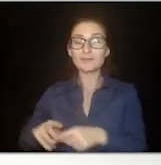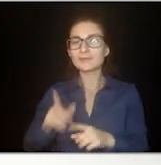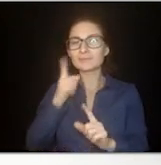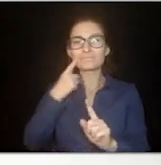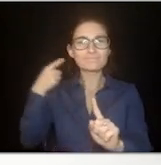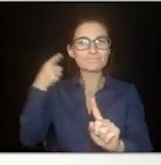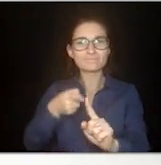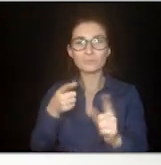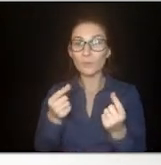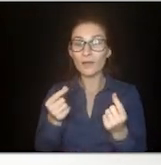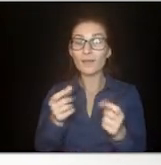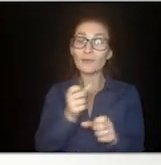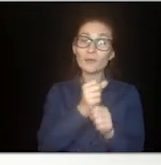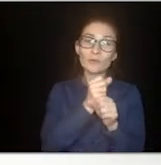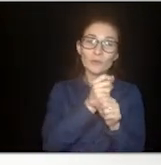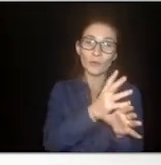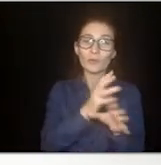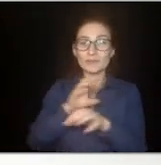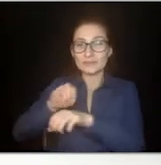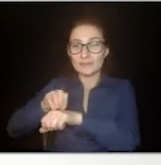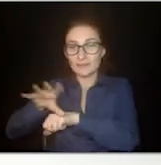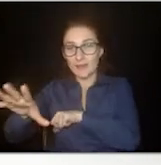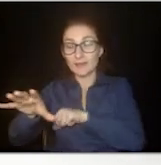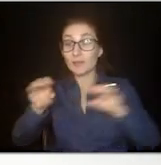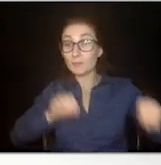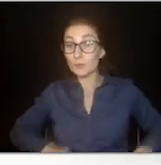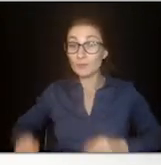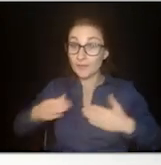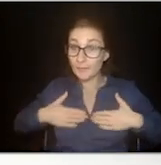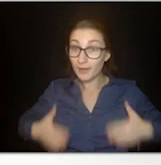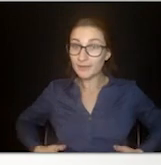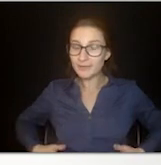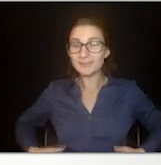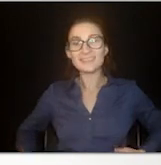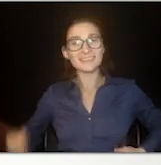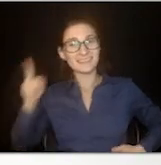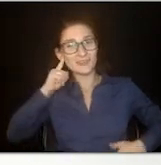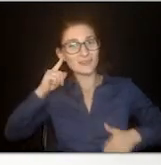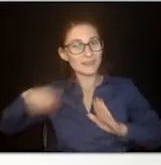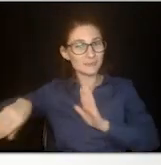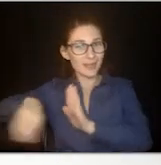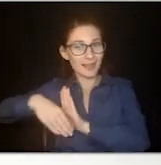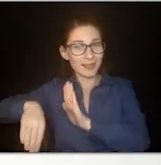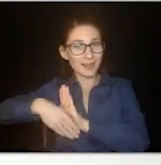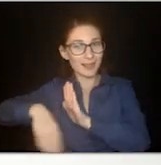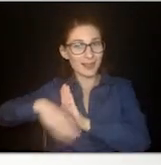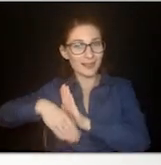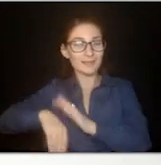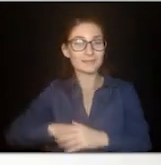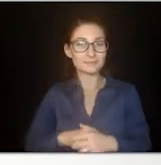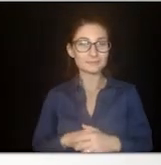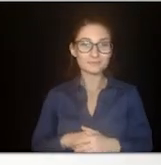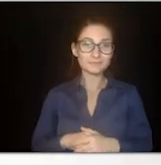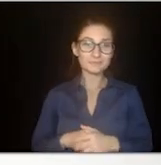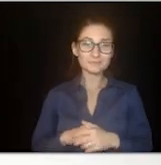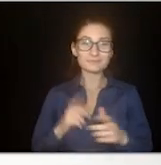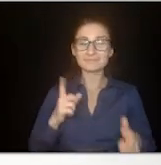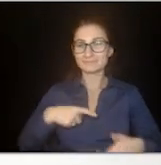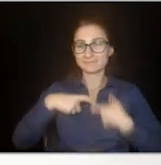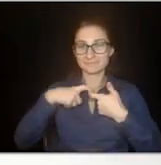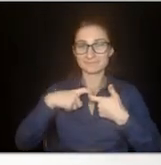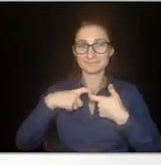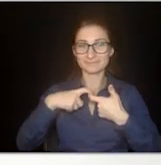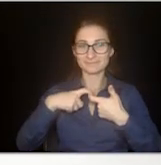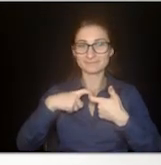routine is for Arna to learn the cause and effect relationship between moving her body and hearing the bells ring. I'll pause it just a second.